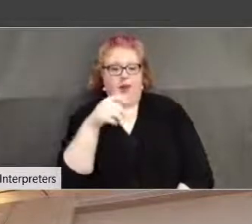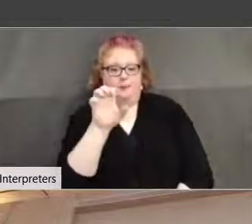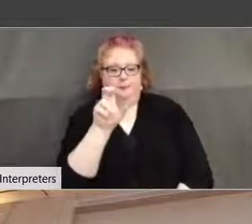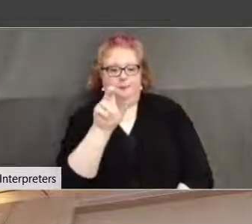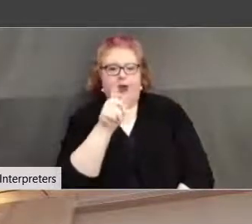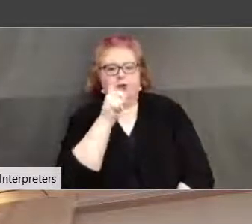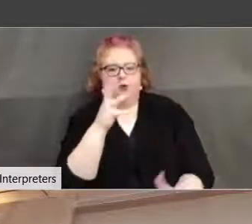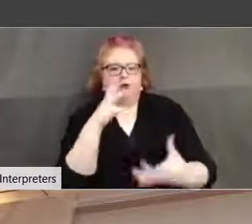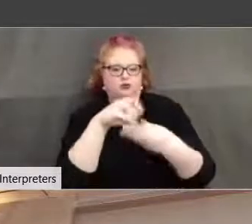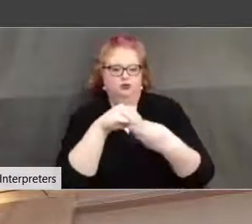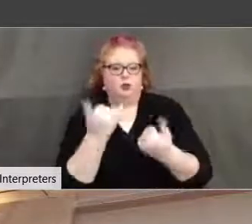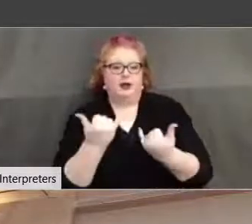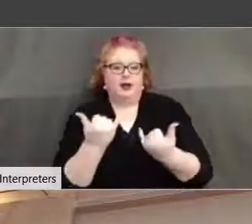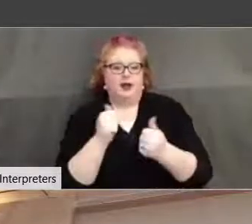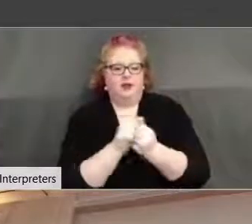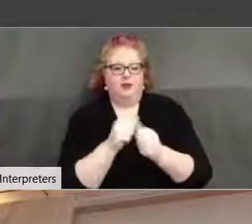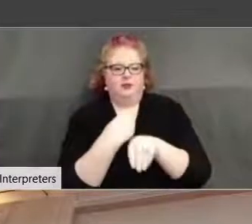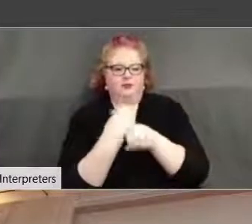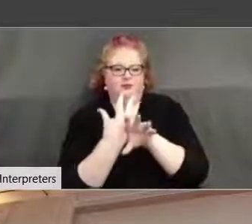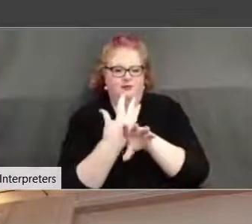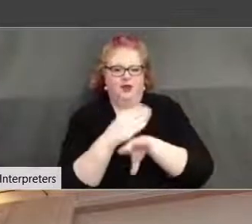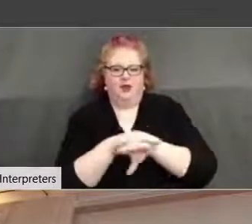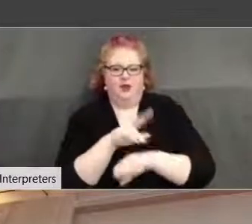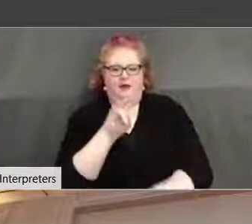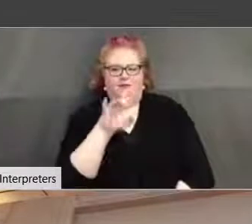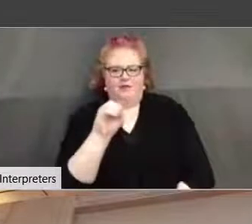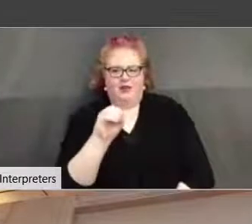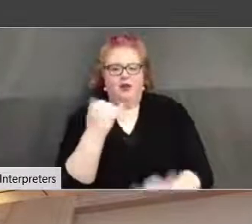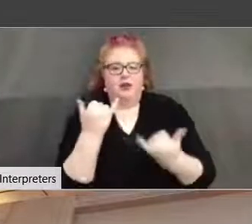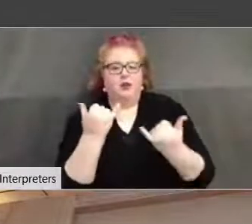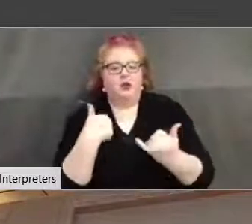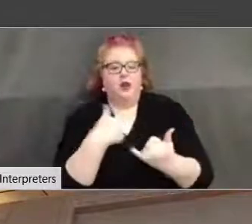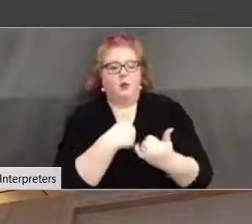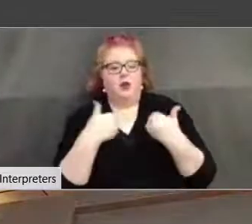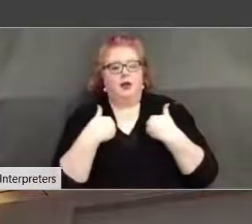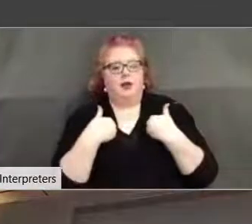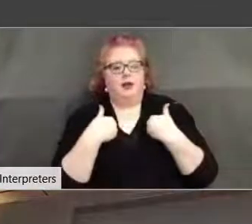want to first take time to recognize